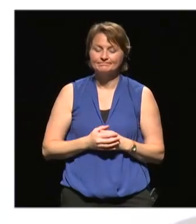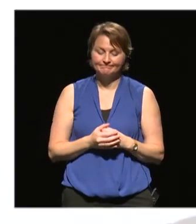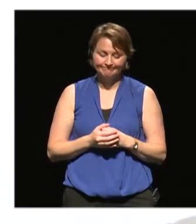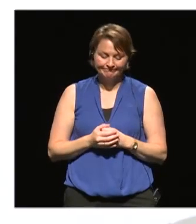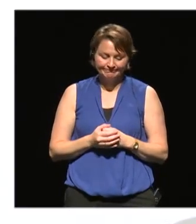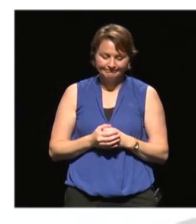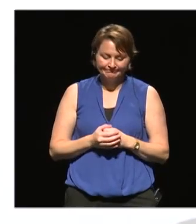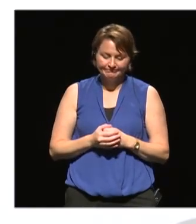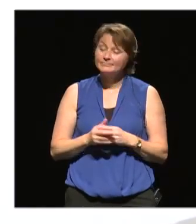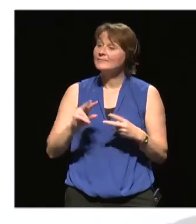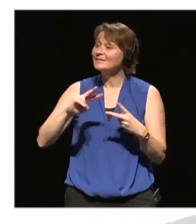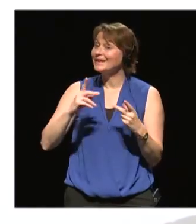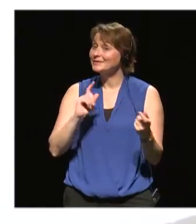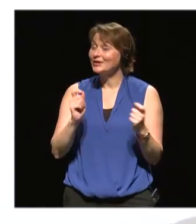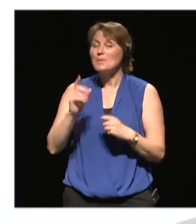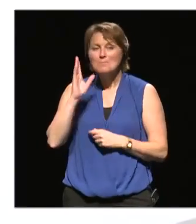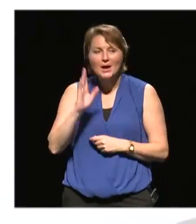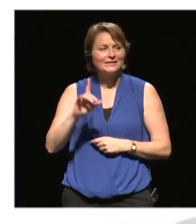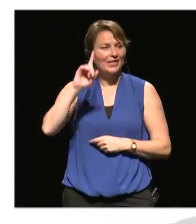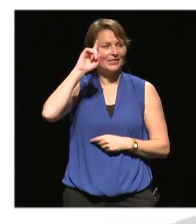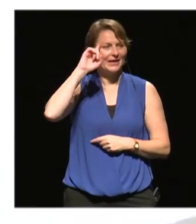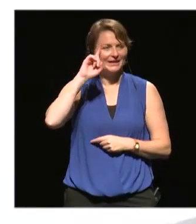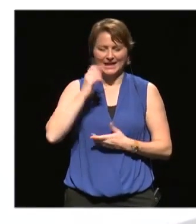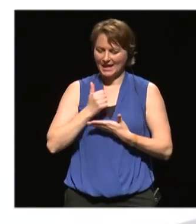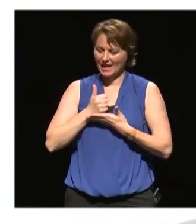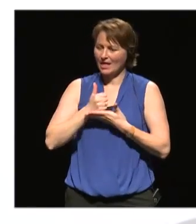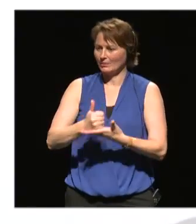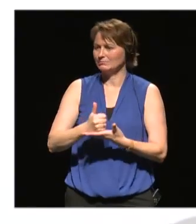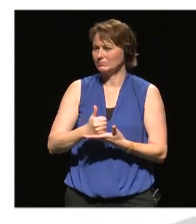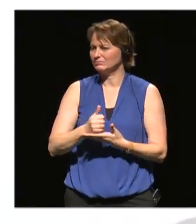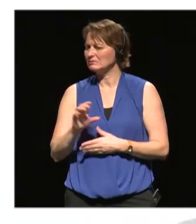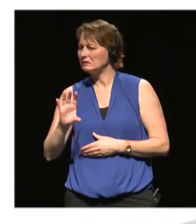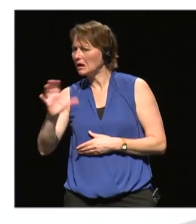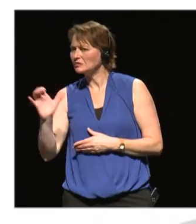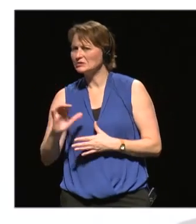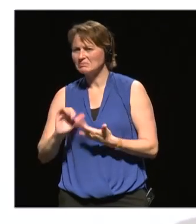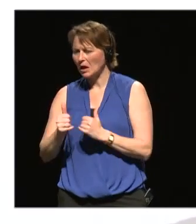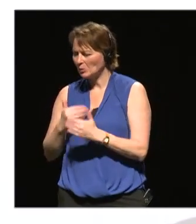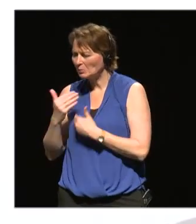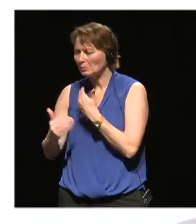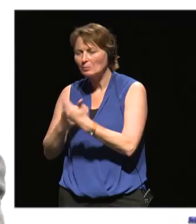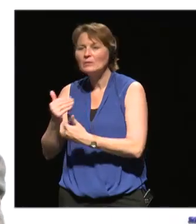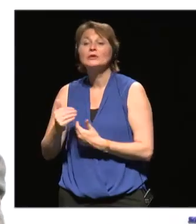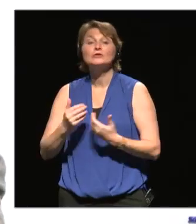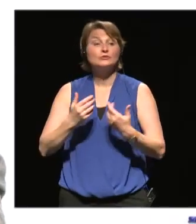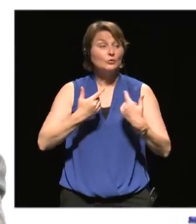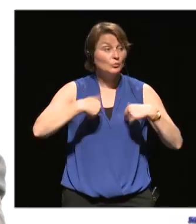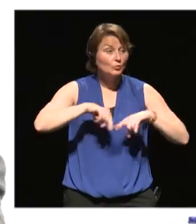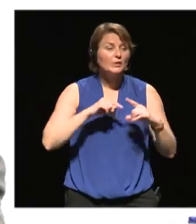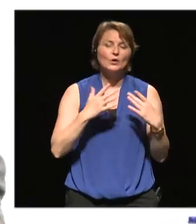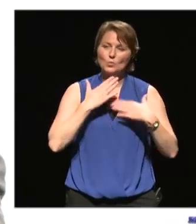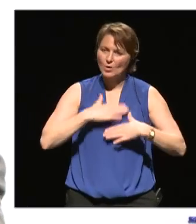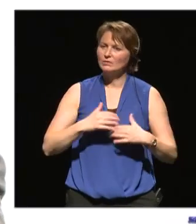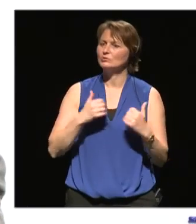to think about helping other countries. And that's why we intend to share